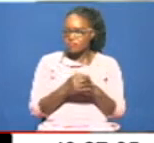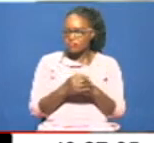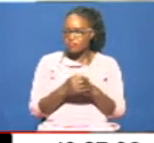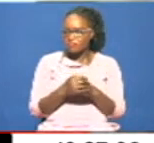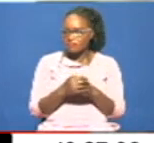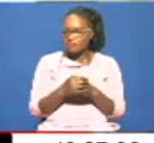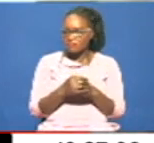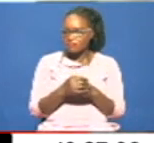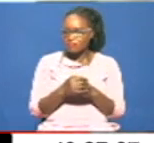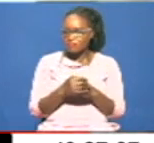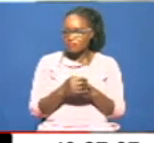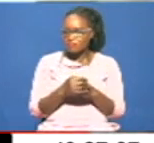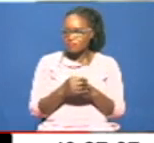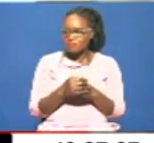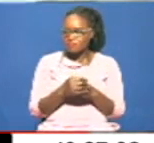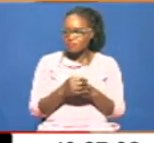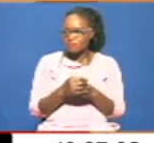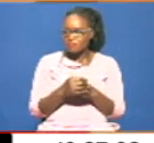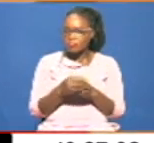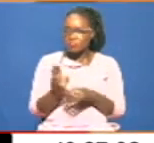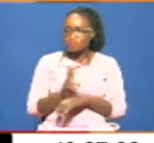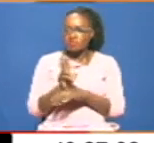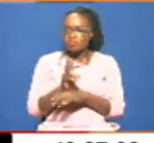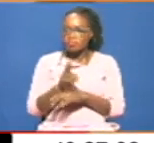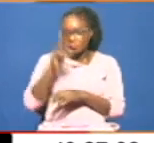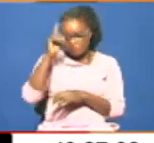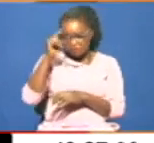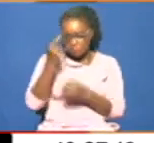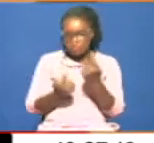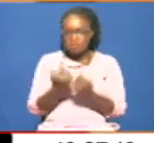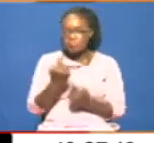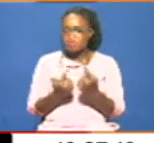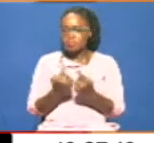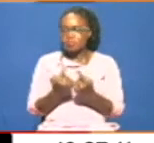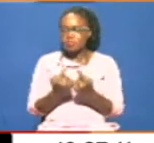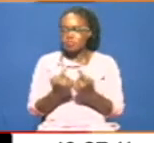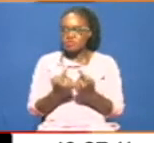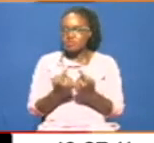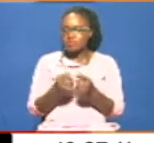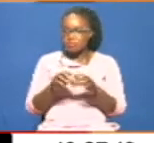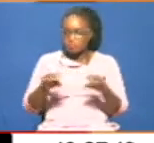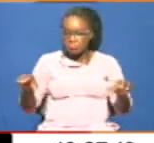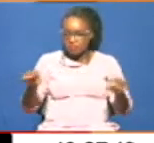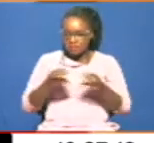by consumption of charcoal and firewood, right? Yes, yes. But we have other sources of